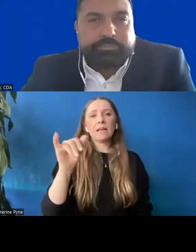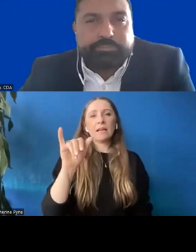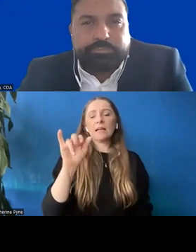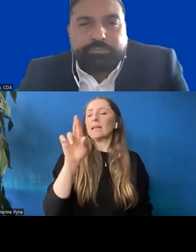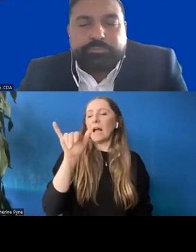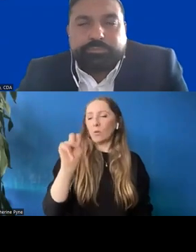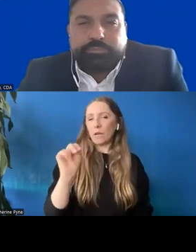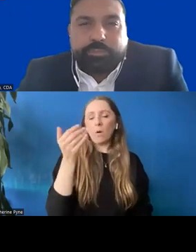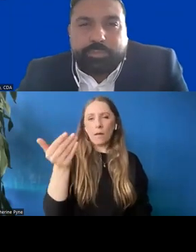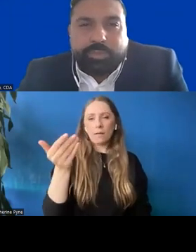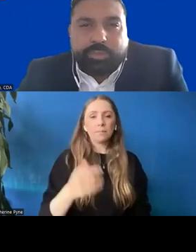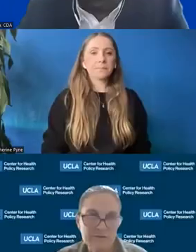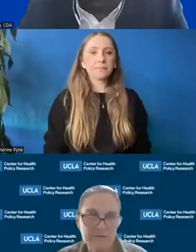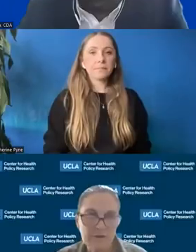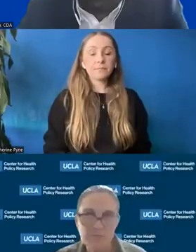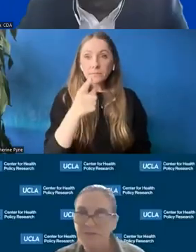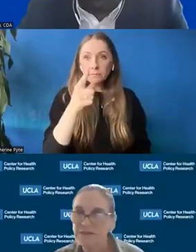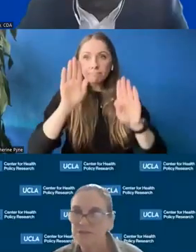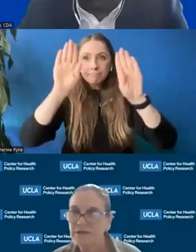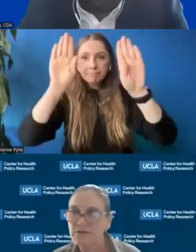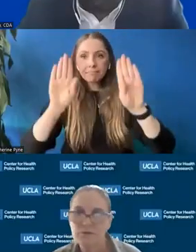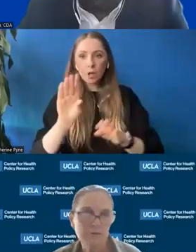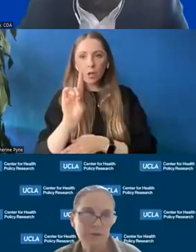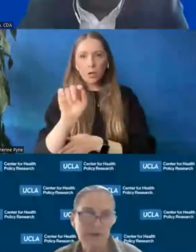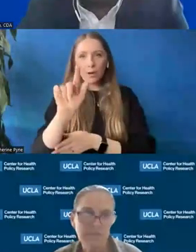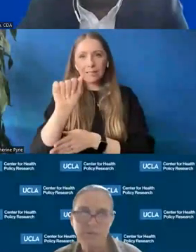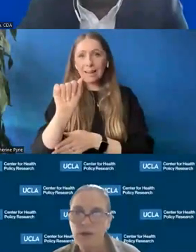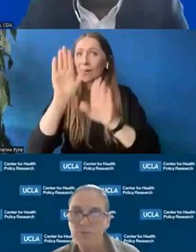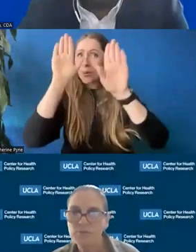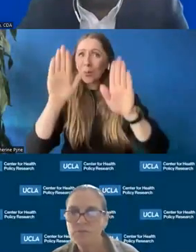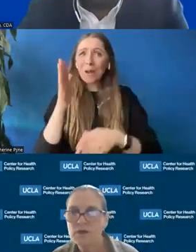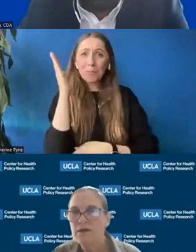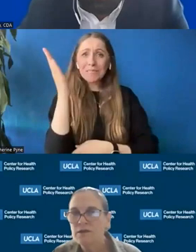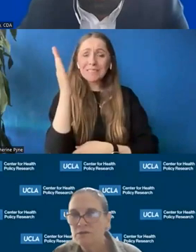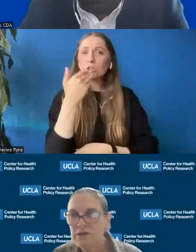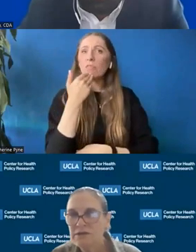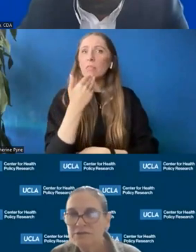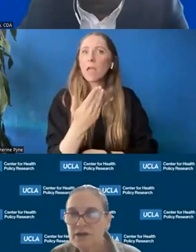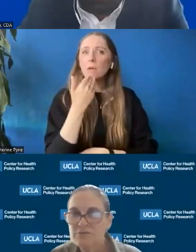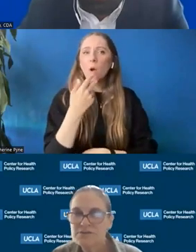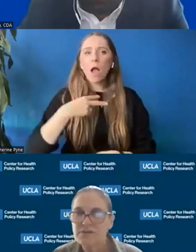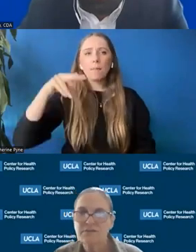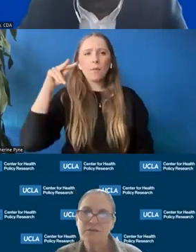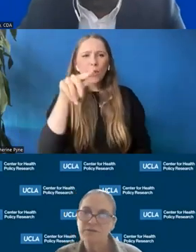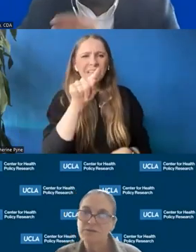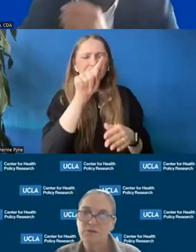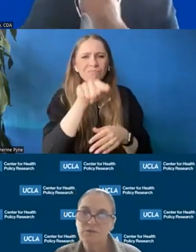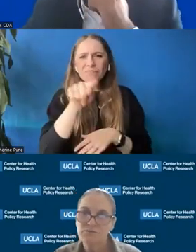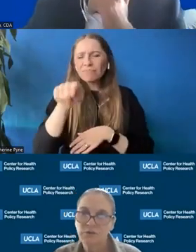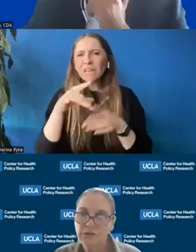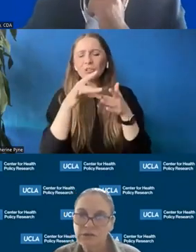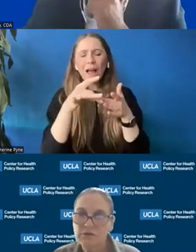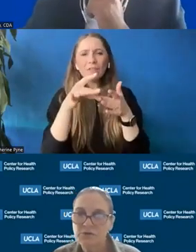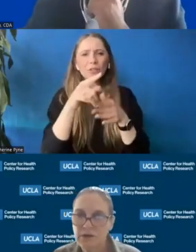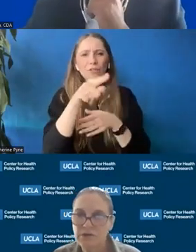Hi, these are great data and great presentation. Thank you. I'm looking at the drivers, and I think they're